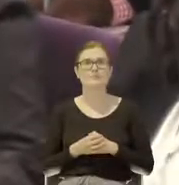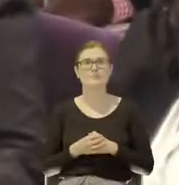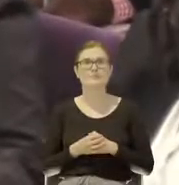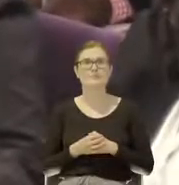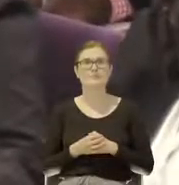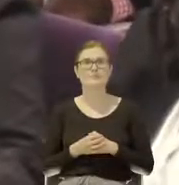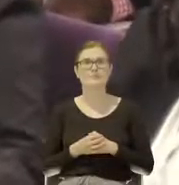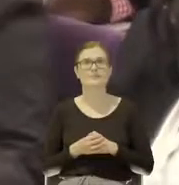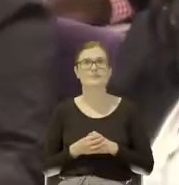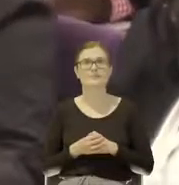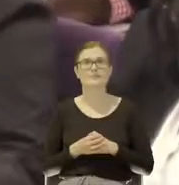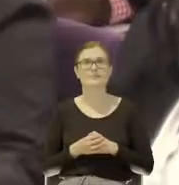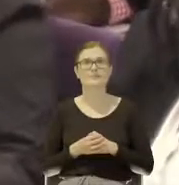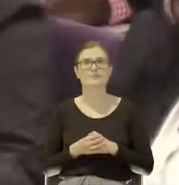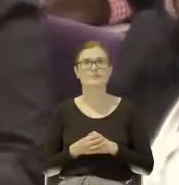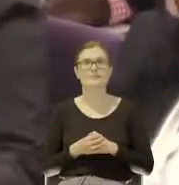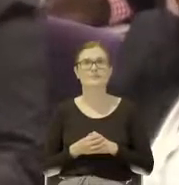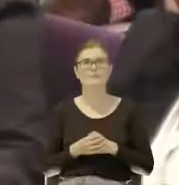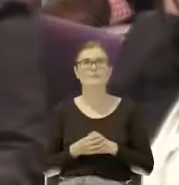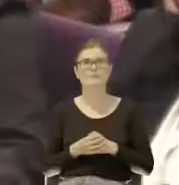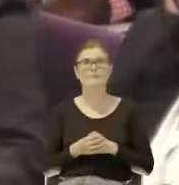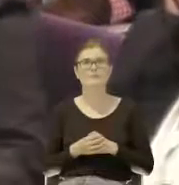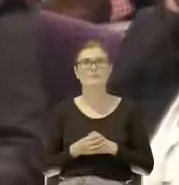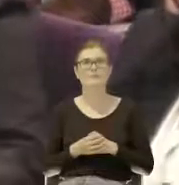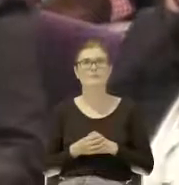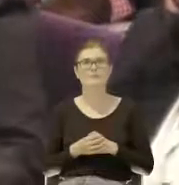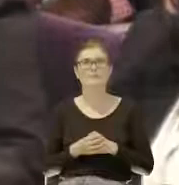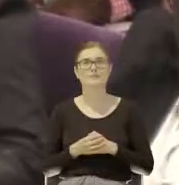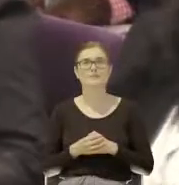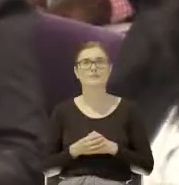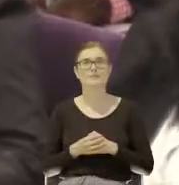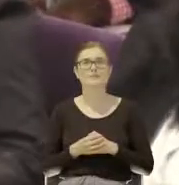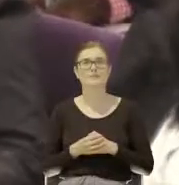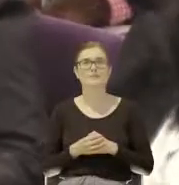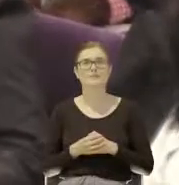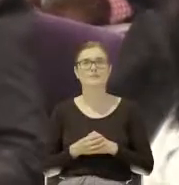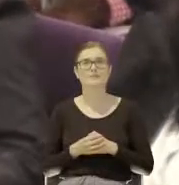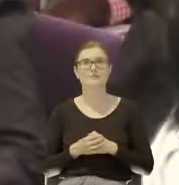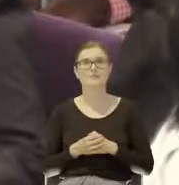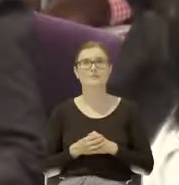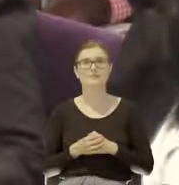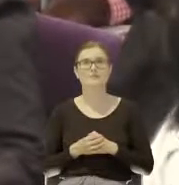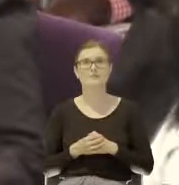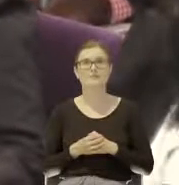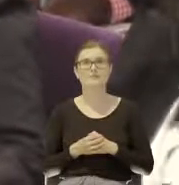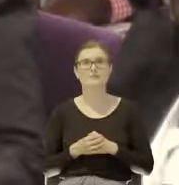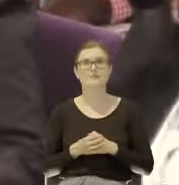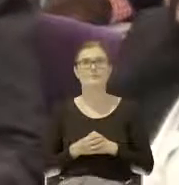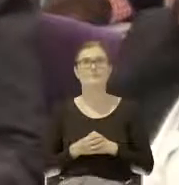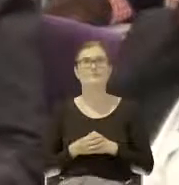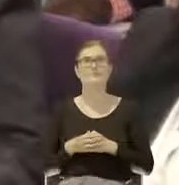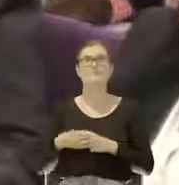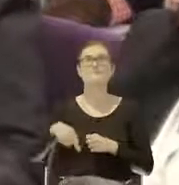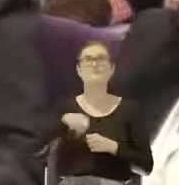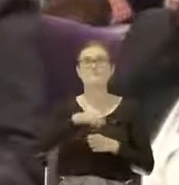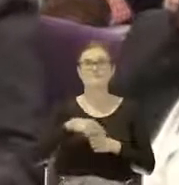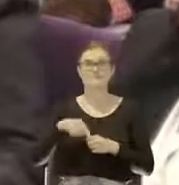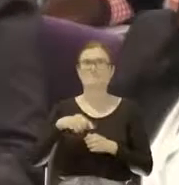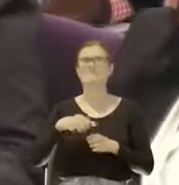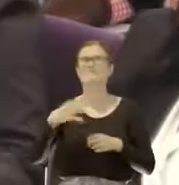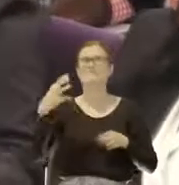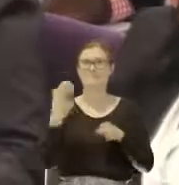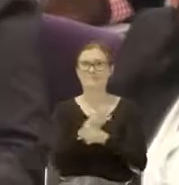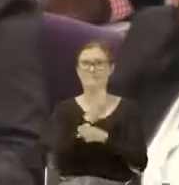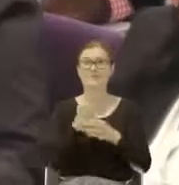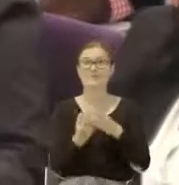that structure that will look at issues, and the objectives include strengthening of the role